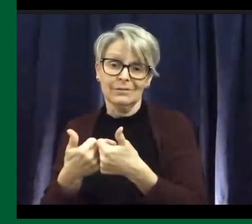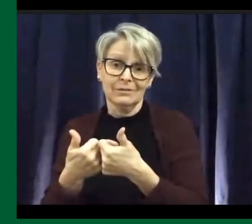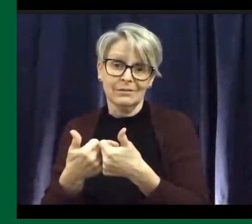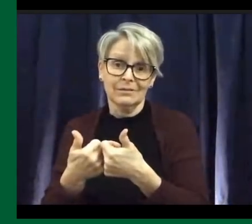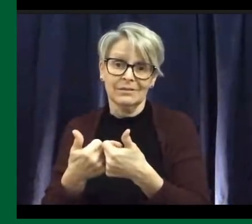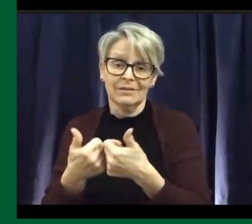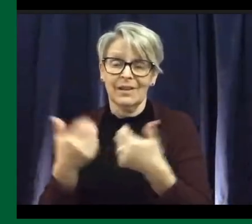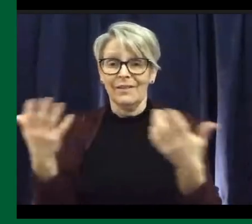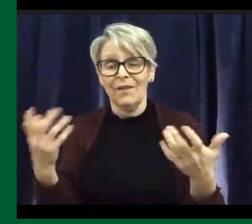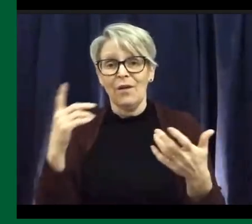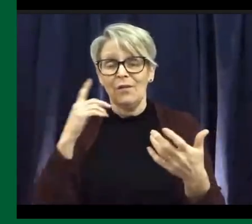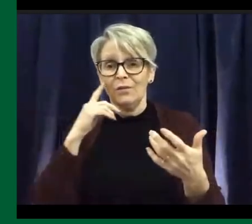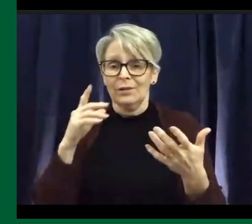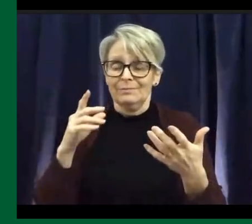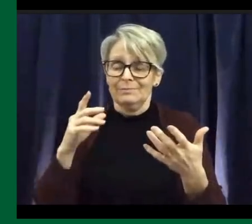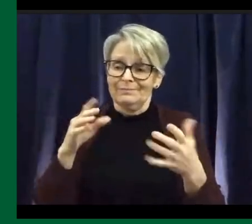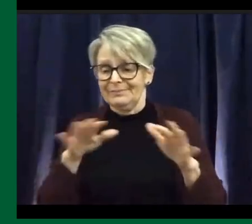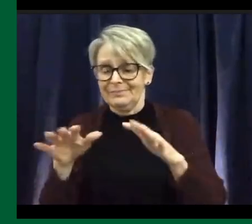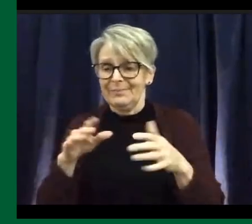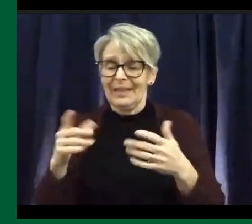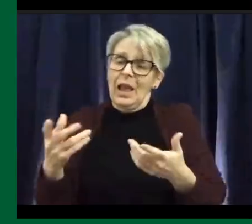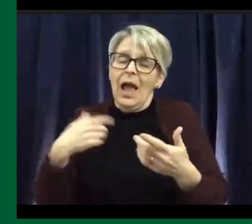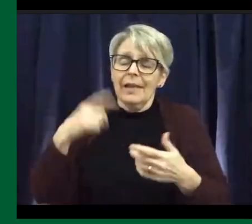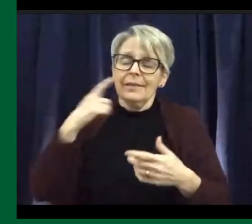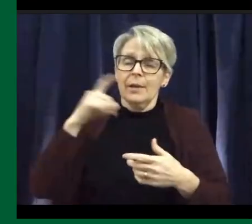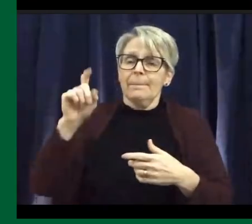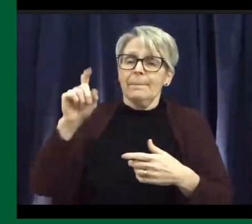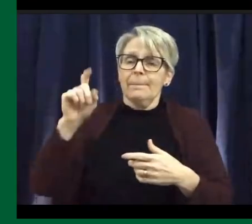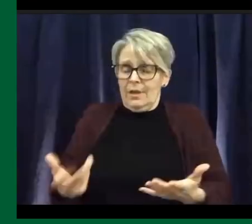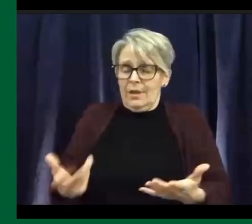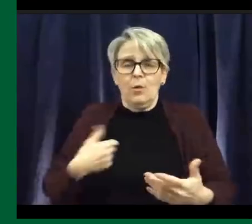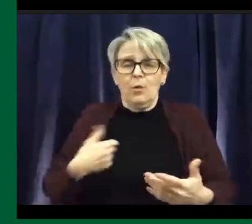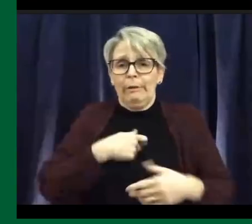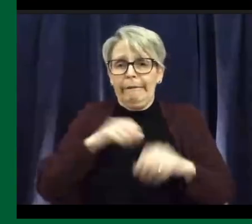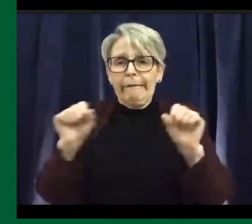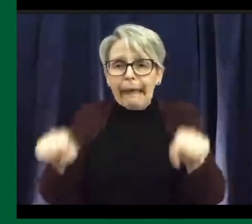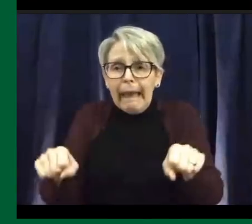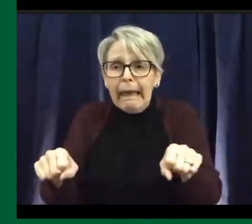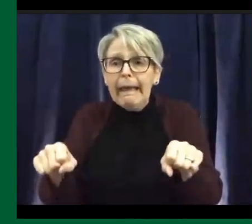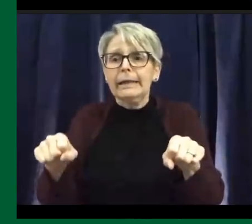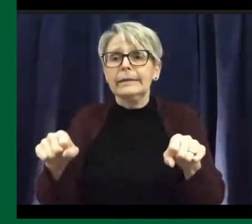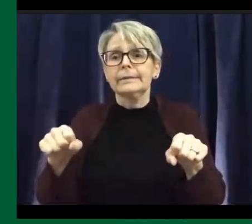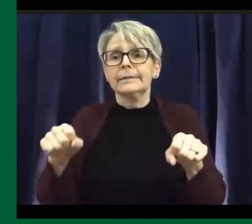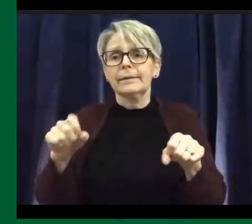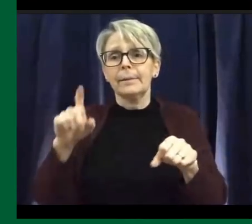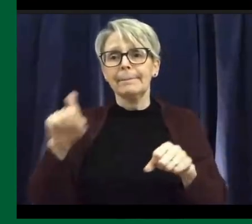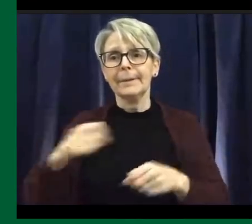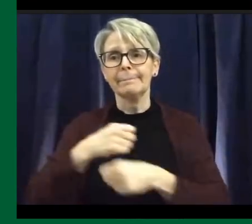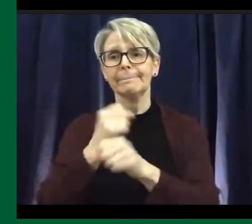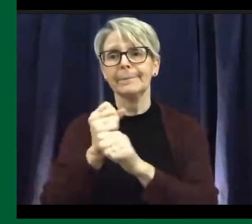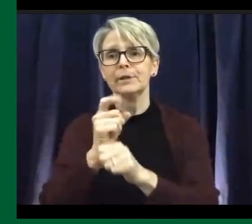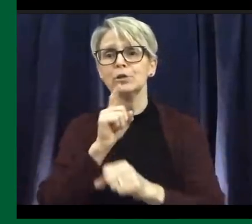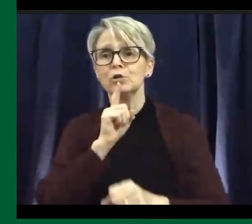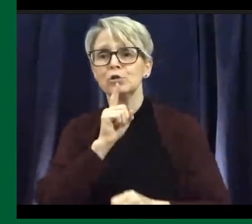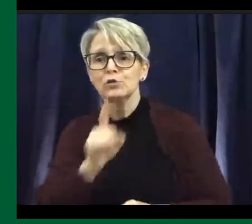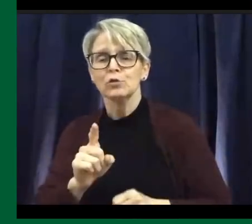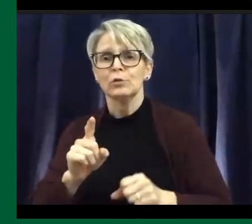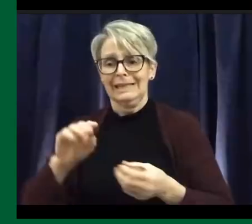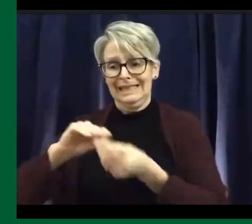vaccine efficacy. So I think we need to do everything we can to keep our overall case numbers low,